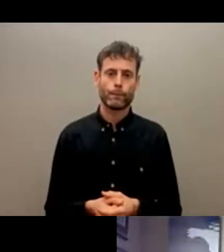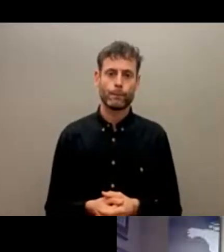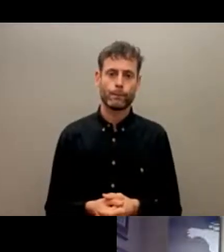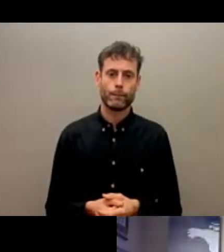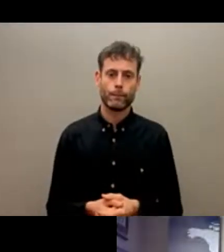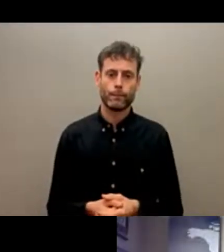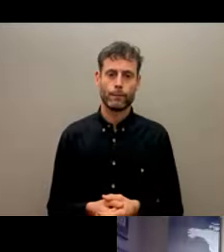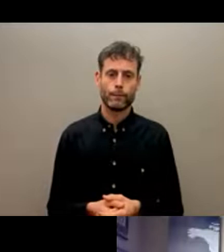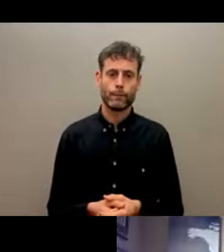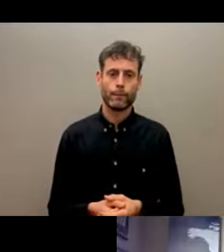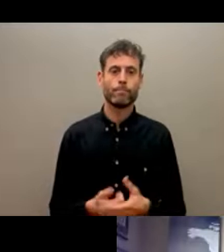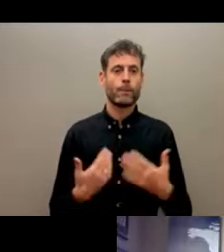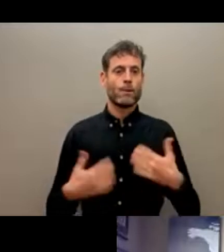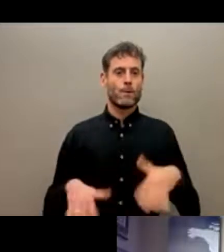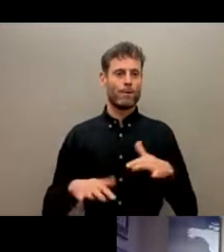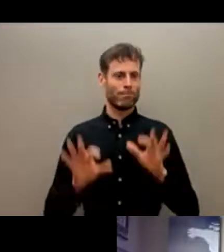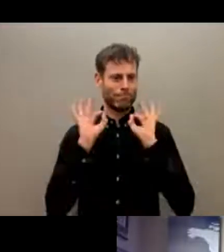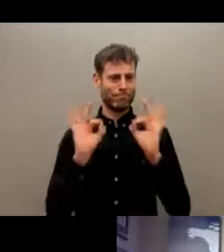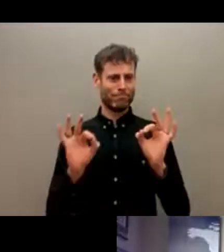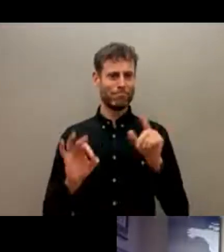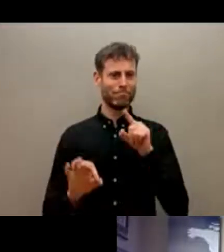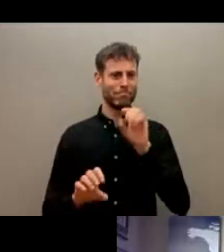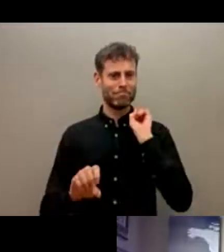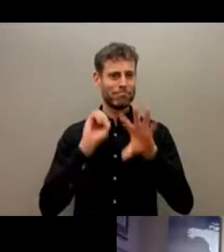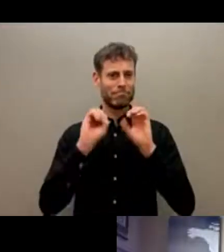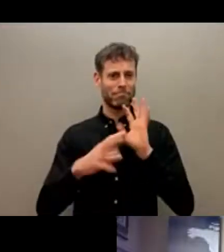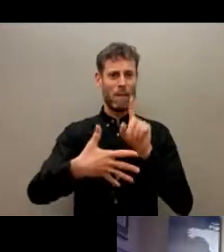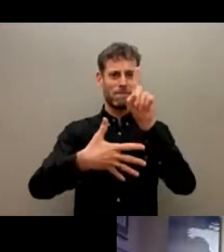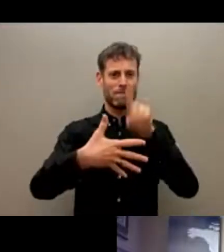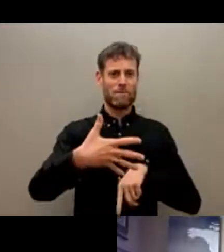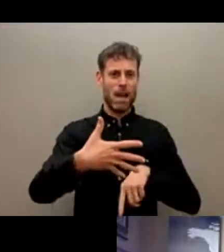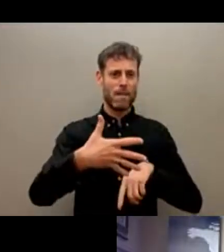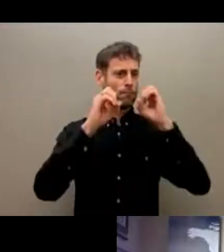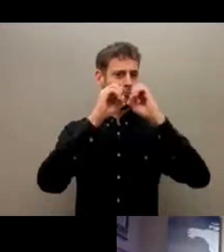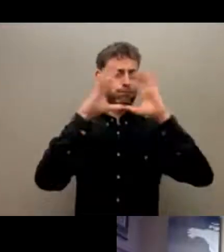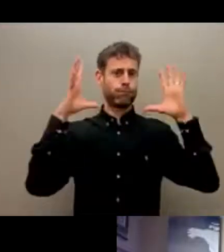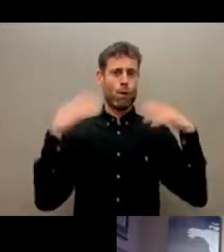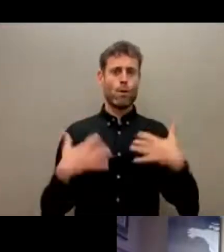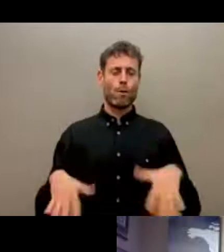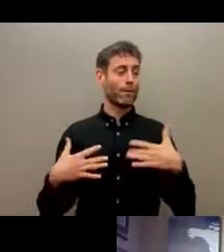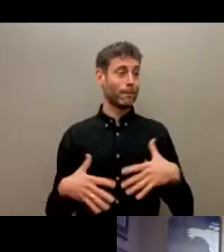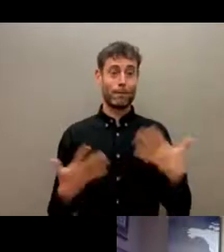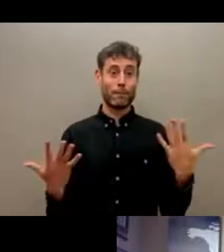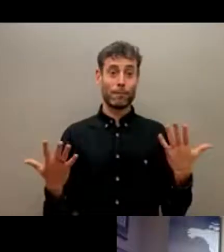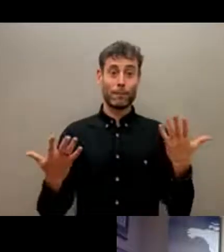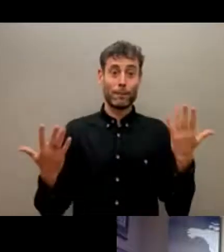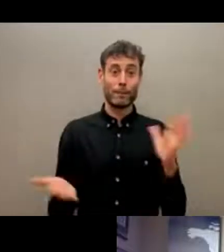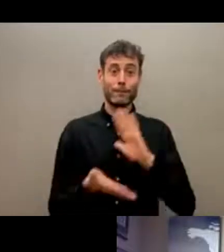think we all go home now, David, after that. Very concise answer, 5 key points.